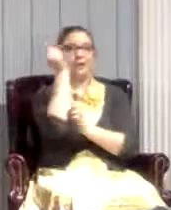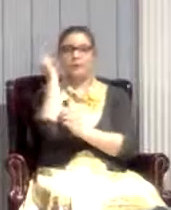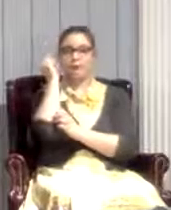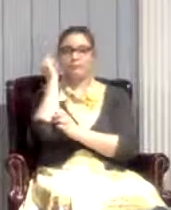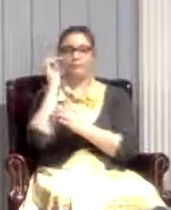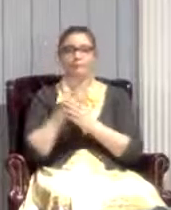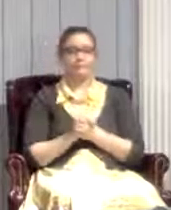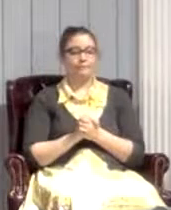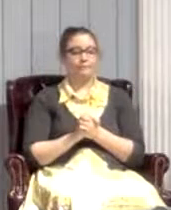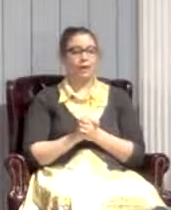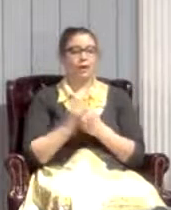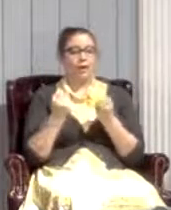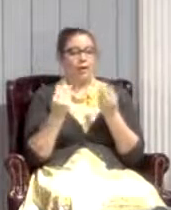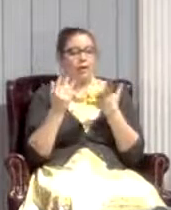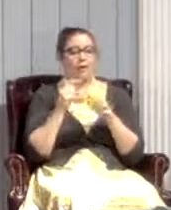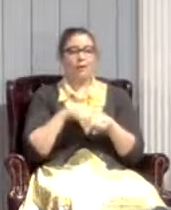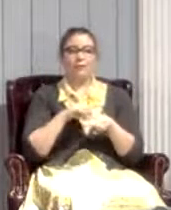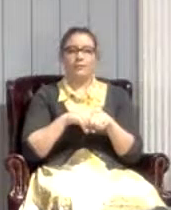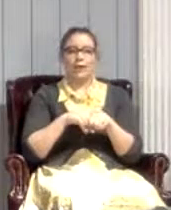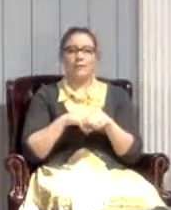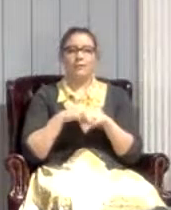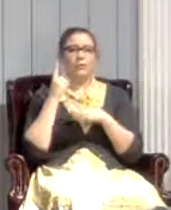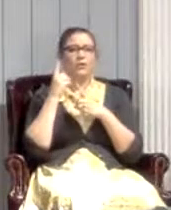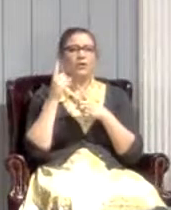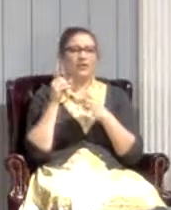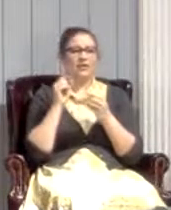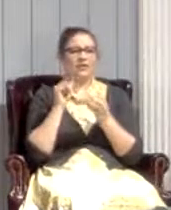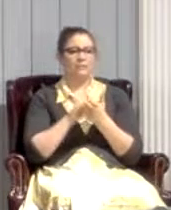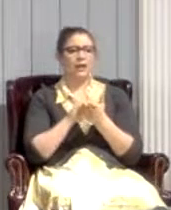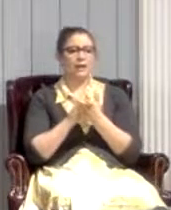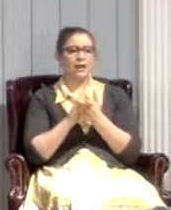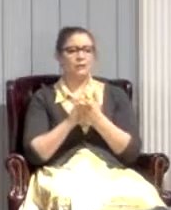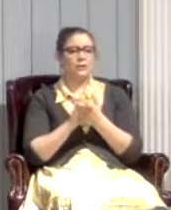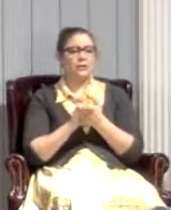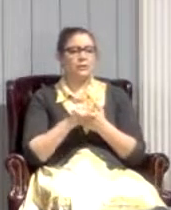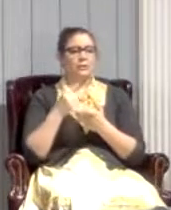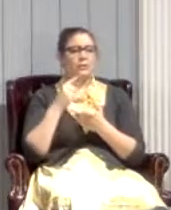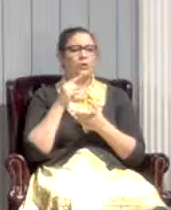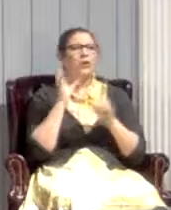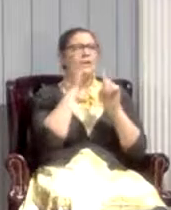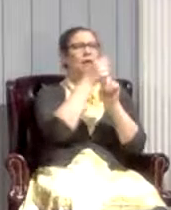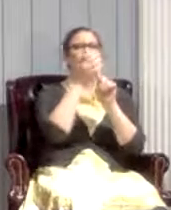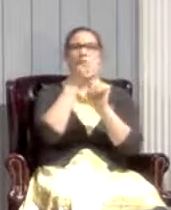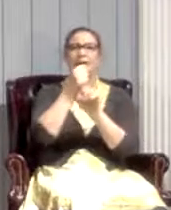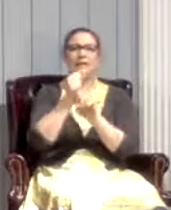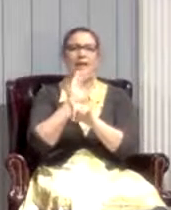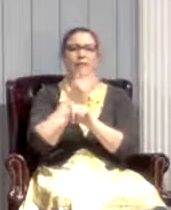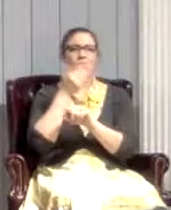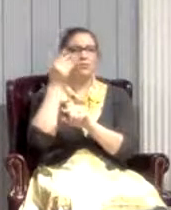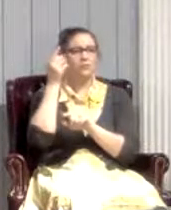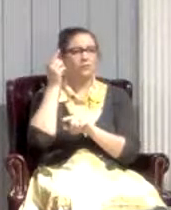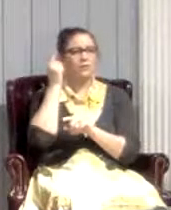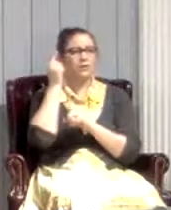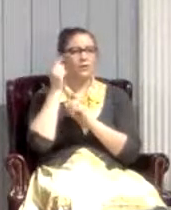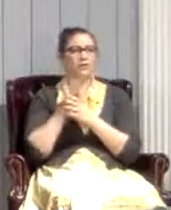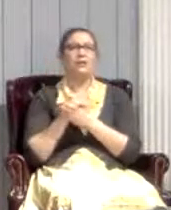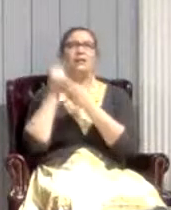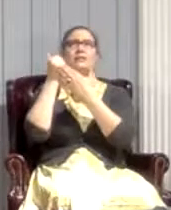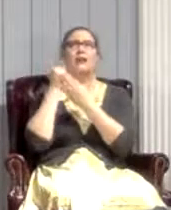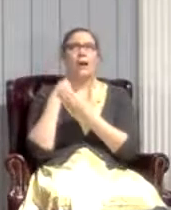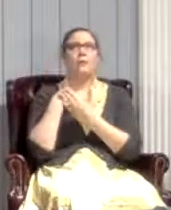A lot of times we'll use that passage and we're thinking about, casting. We're going to capture our thoughts. I even pray that, help me to capture my thoughts